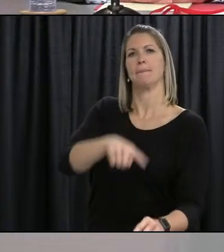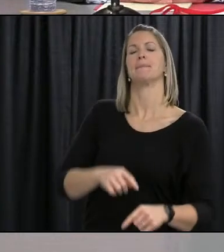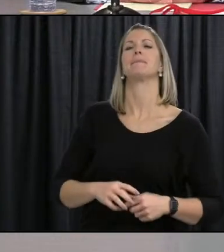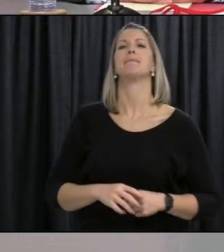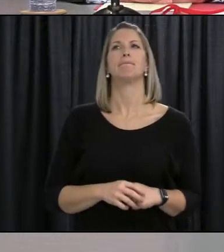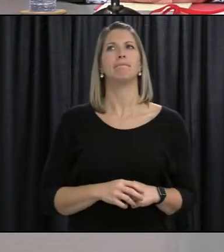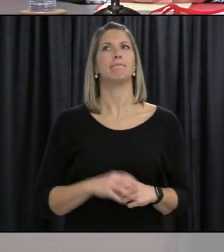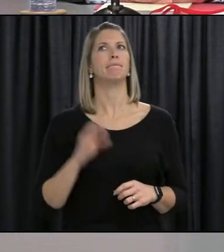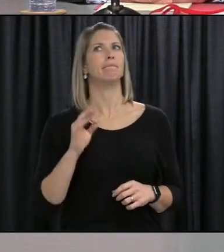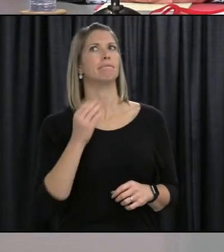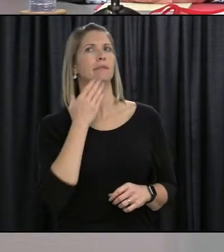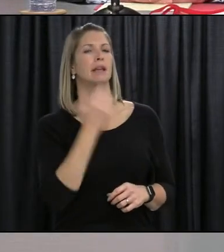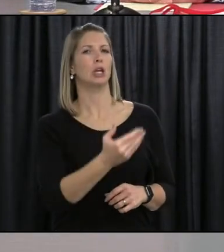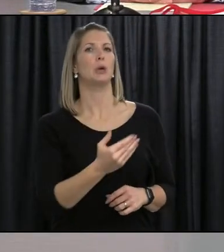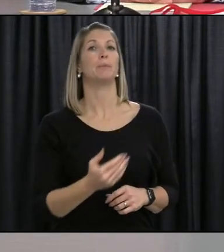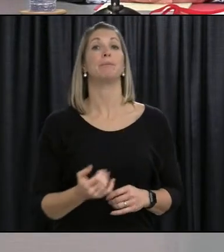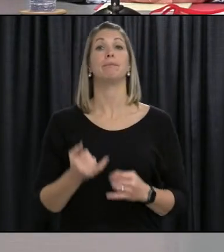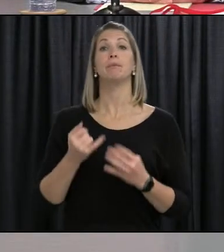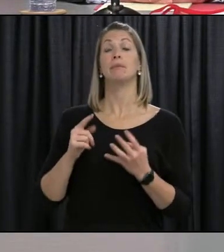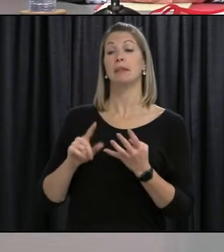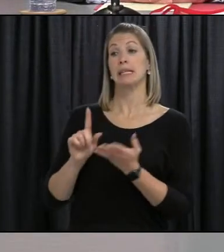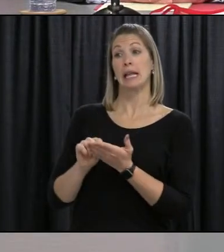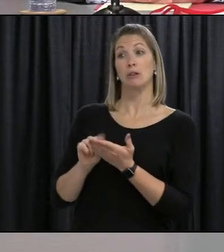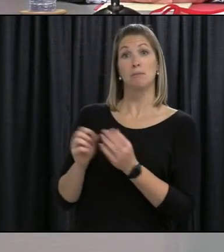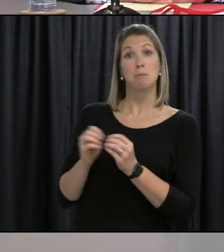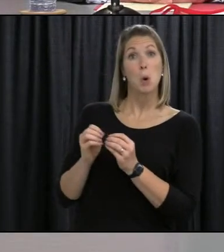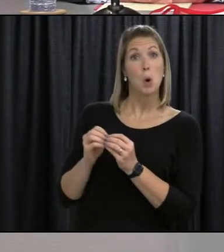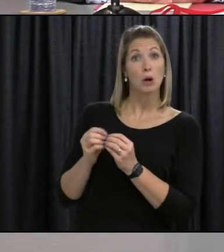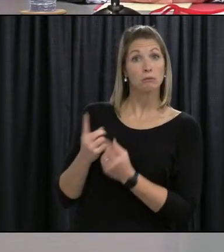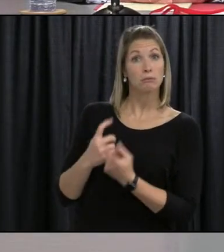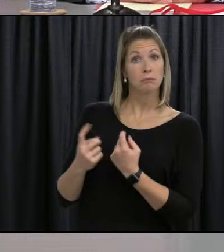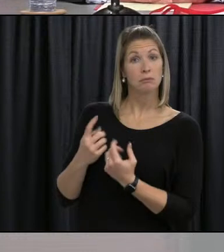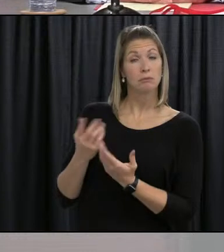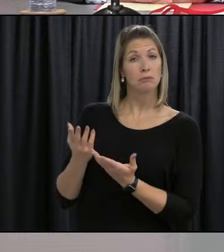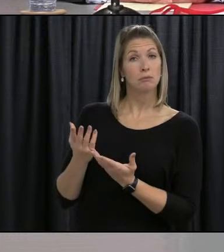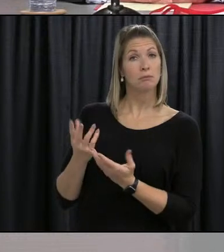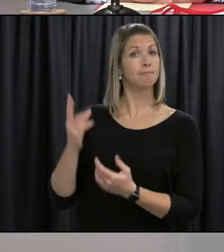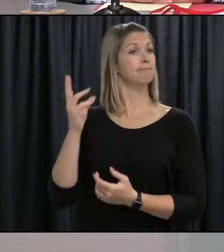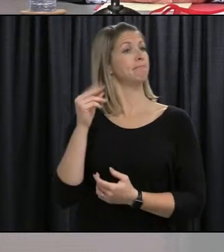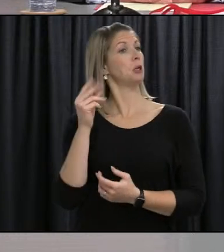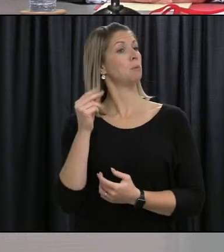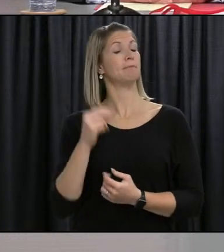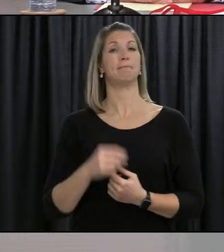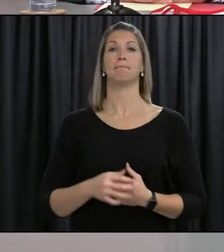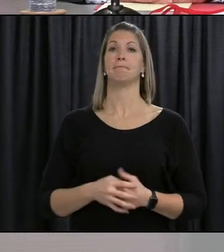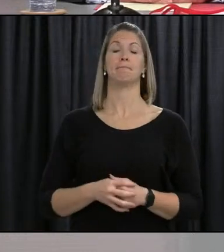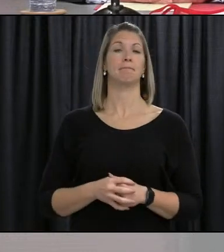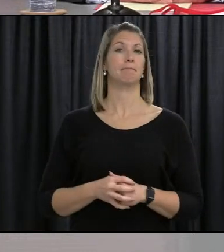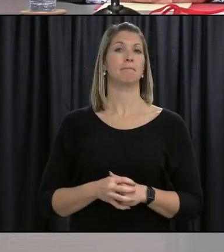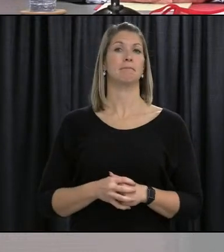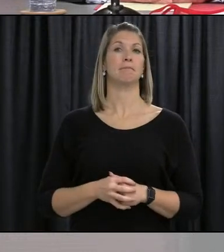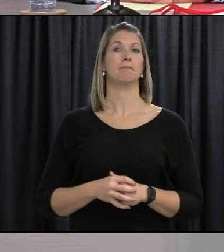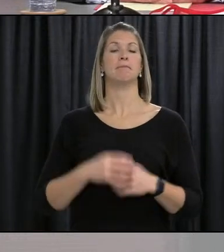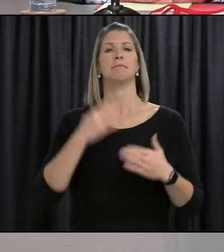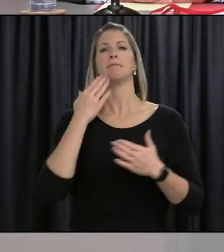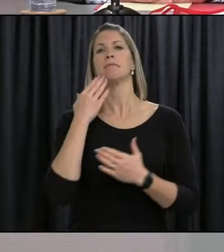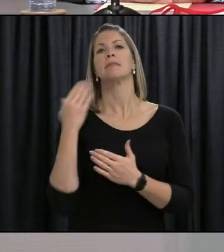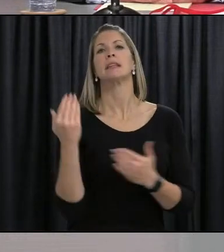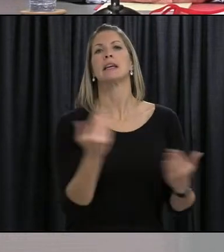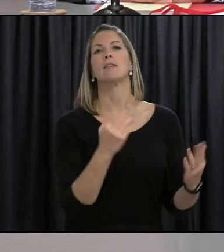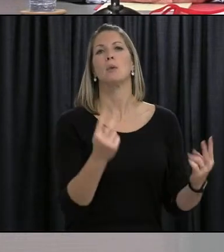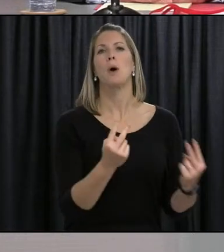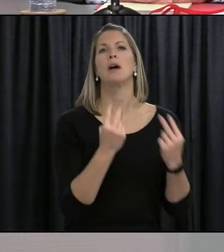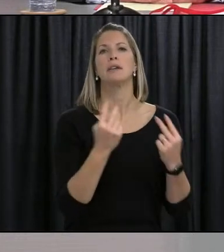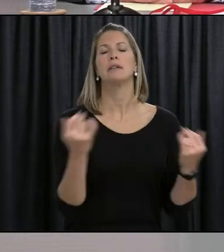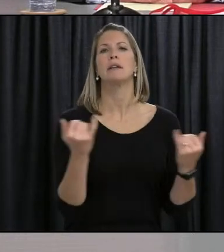Thank you. Peter Jackson, do you have any further questions? No, I'm good. Thanks very much. Thank you very much for tuning in,